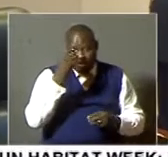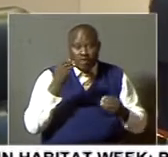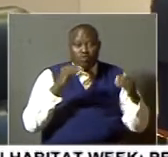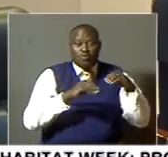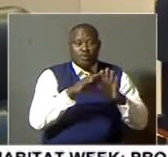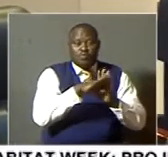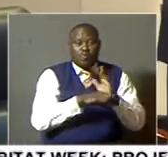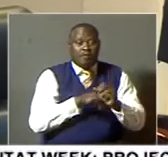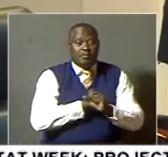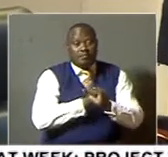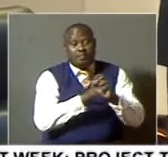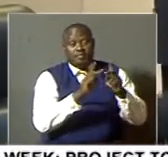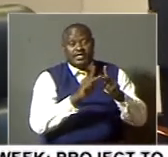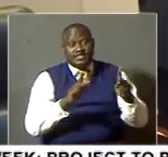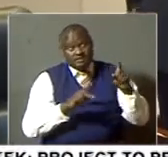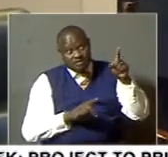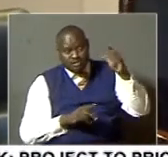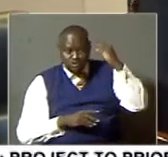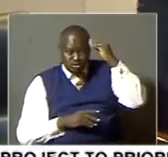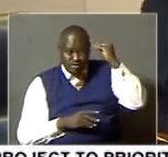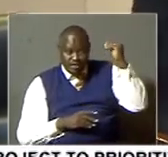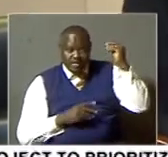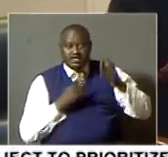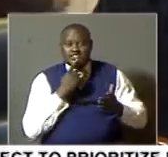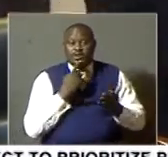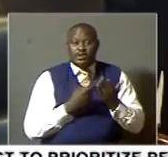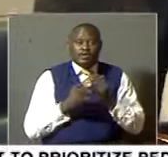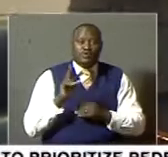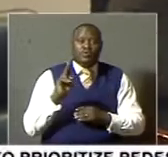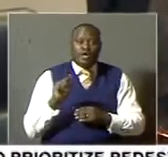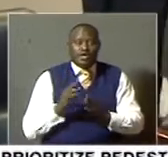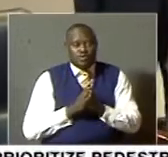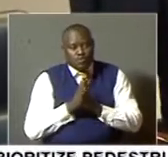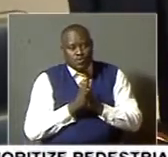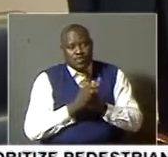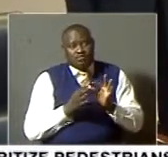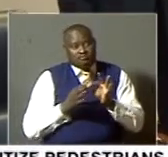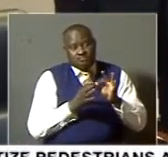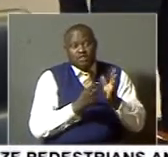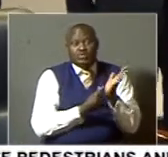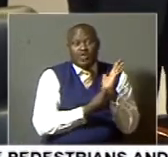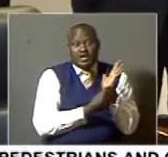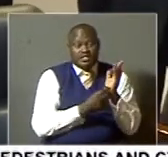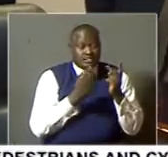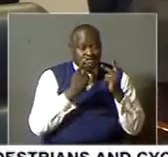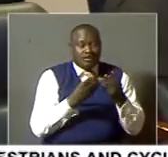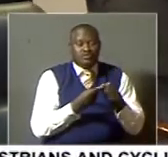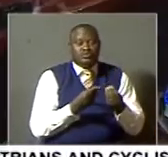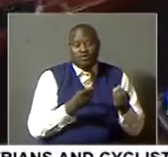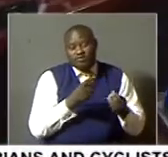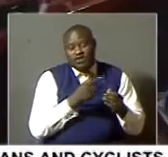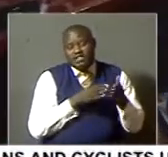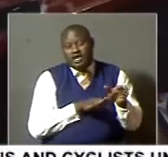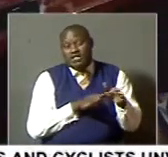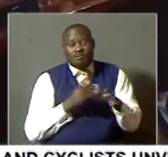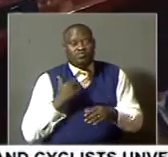peace process in Somalia. He said that the UN looked forward to Uganda's assisting them in finding the answers into the killing